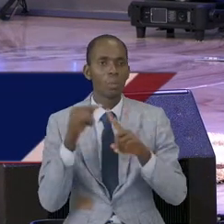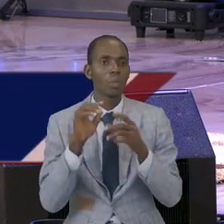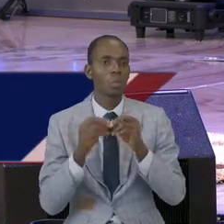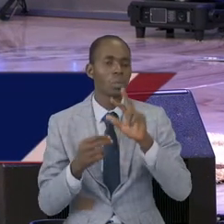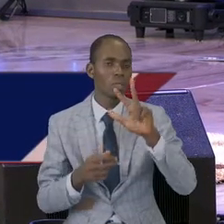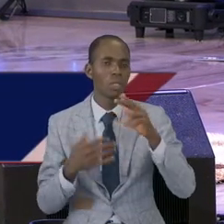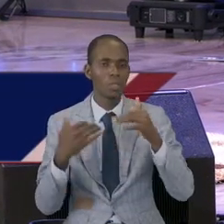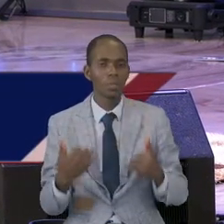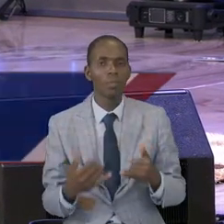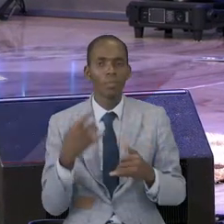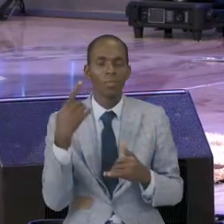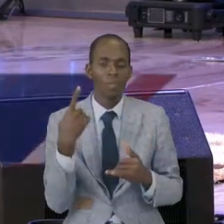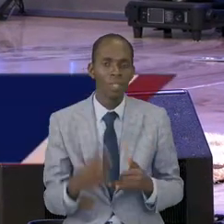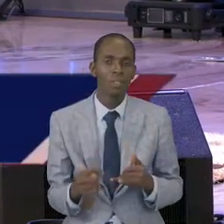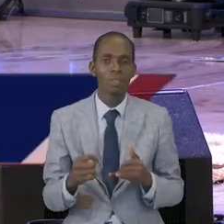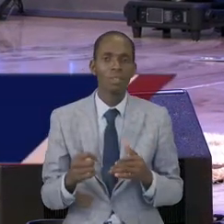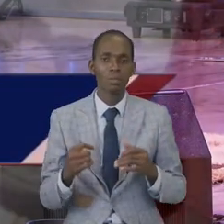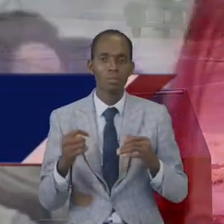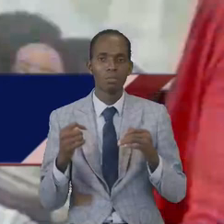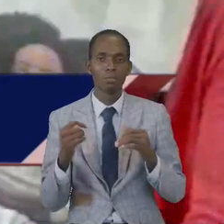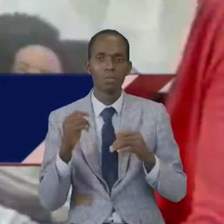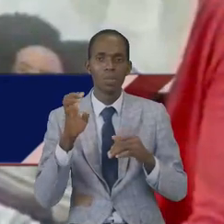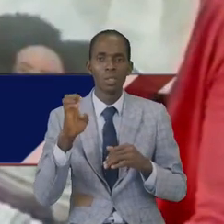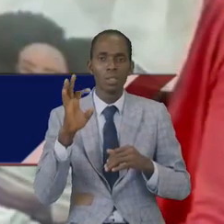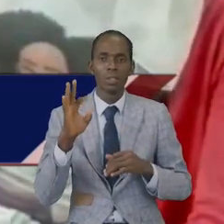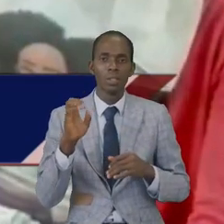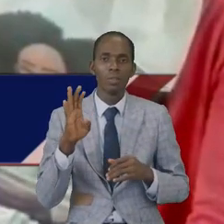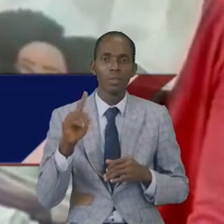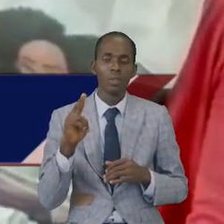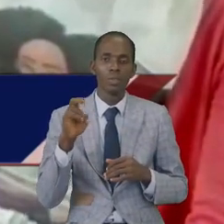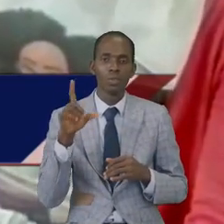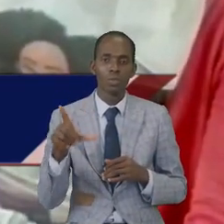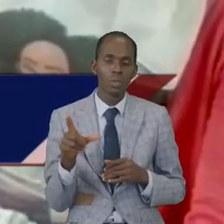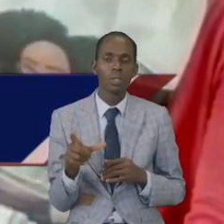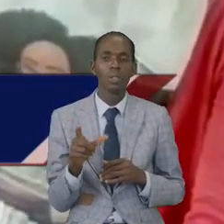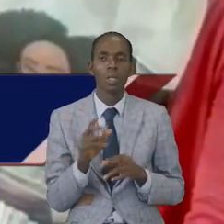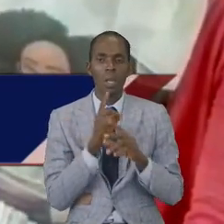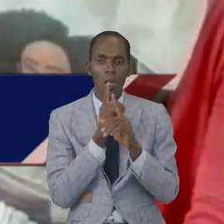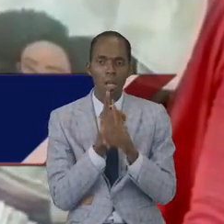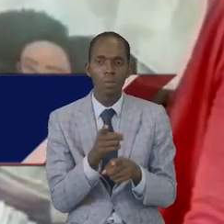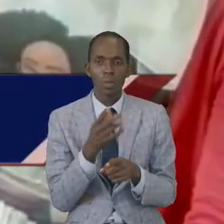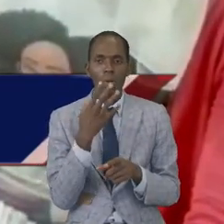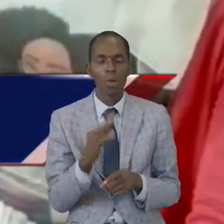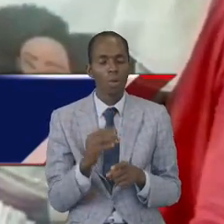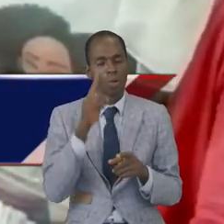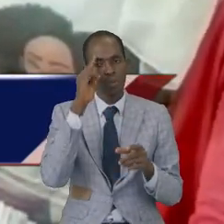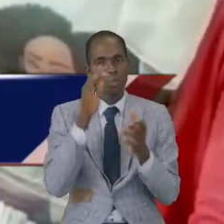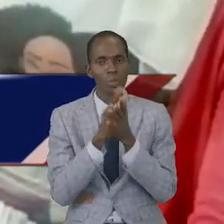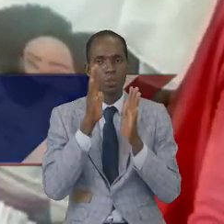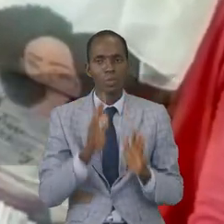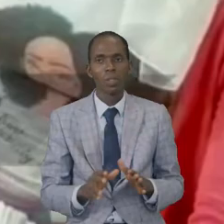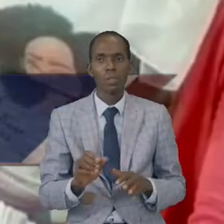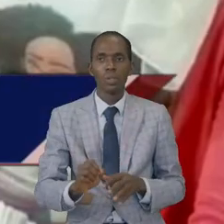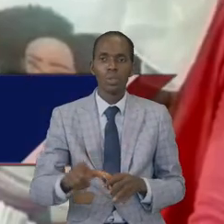number three, the effectual response of saints sowing in due season.